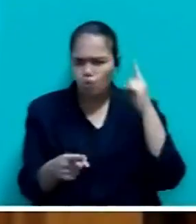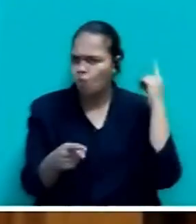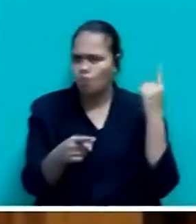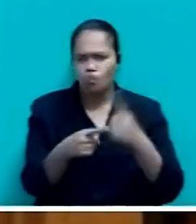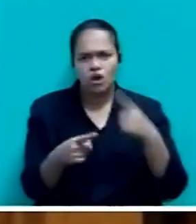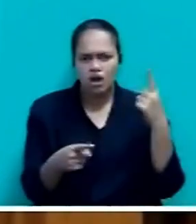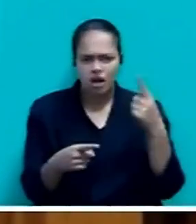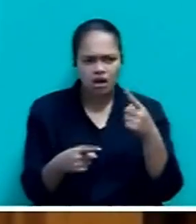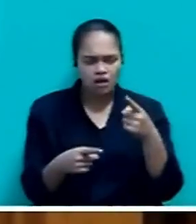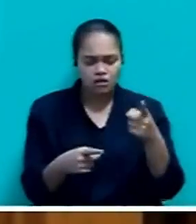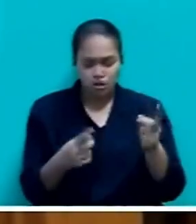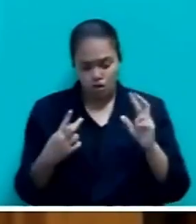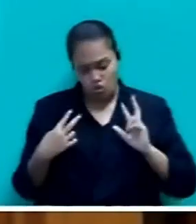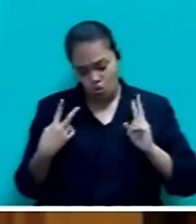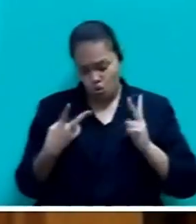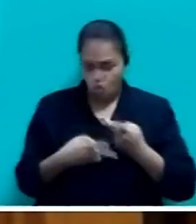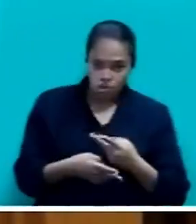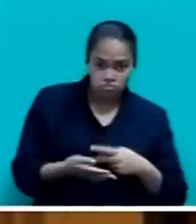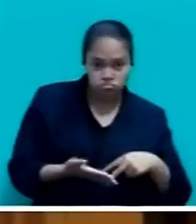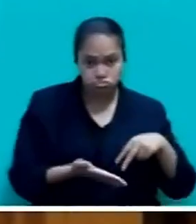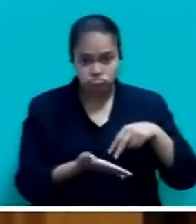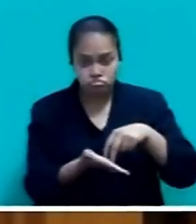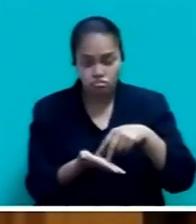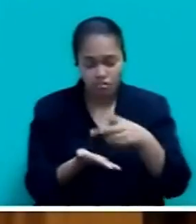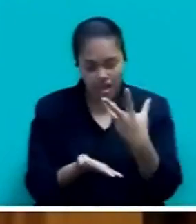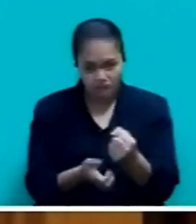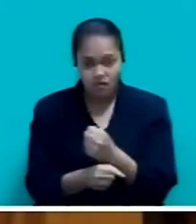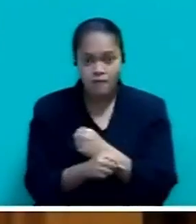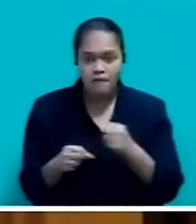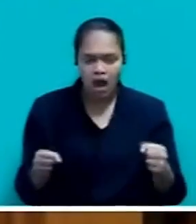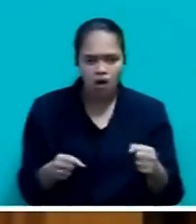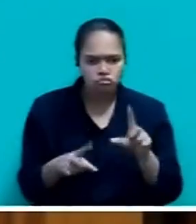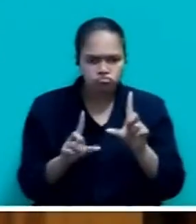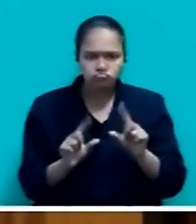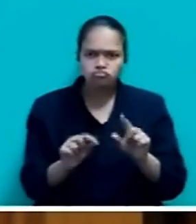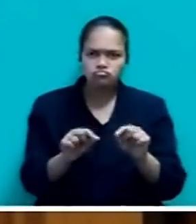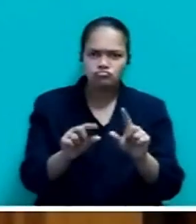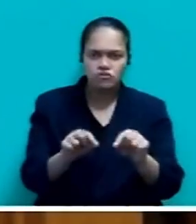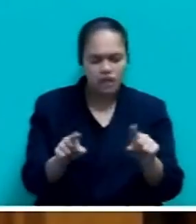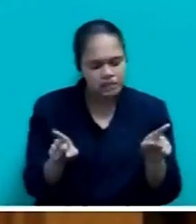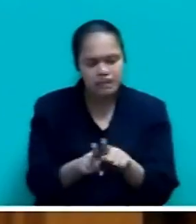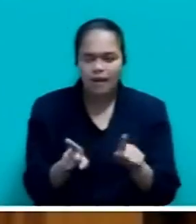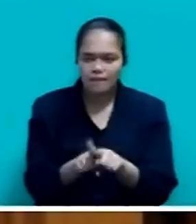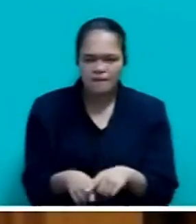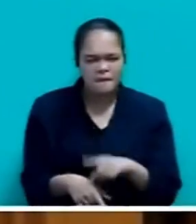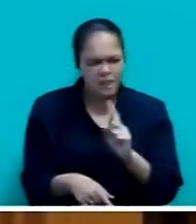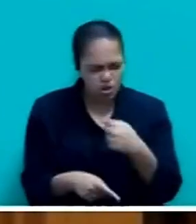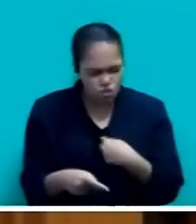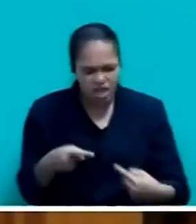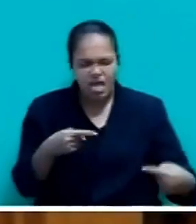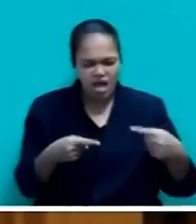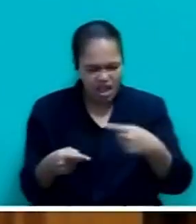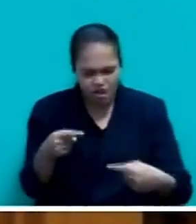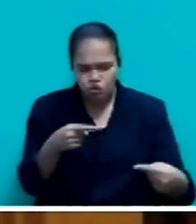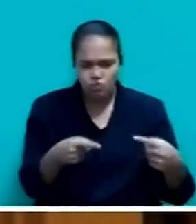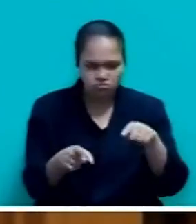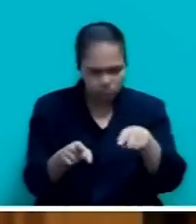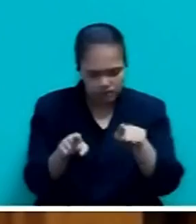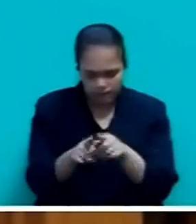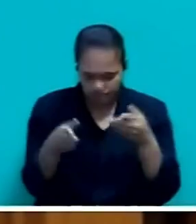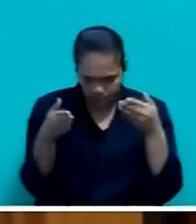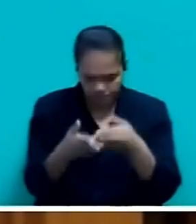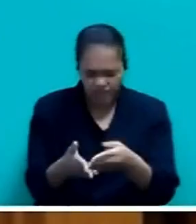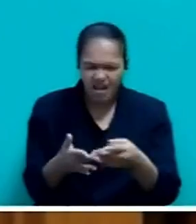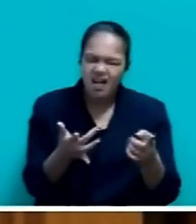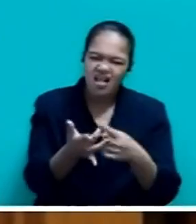their clothes, they're doing exactly the same thing. We will argue the merits of this particular bill on another